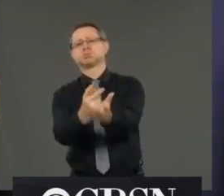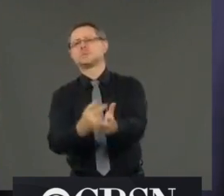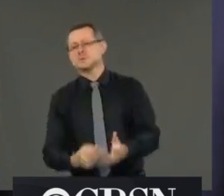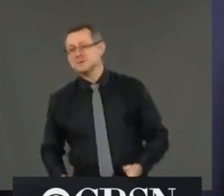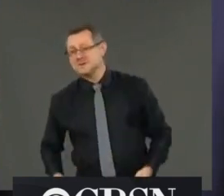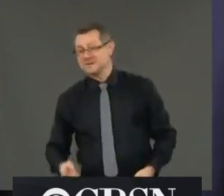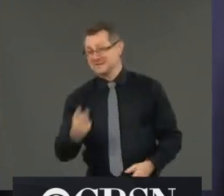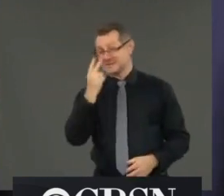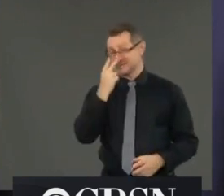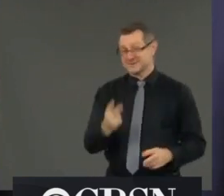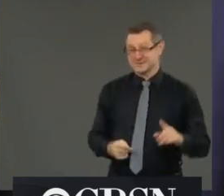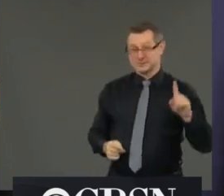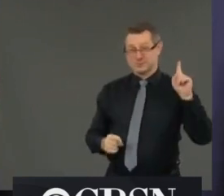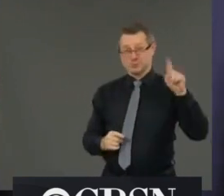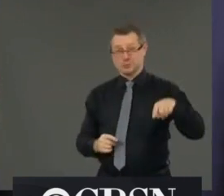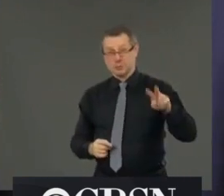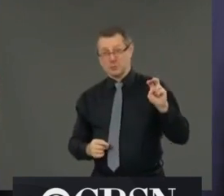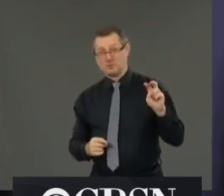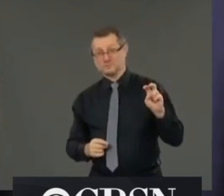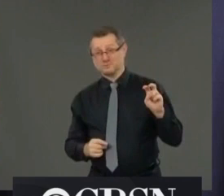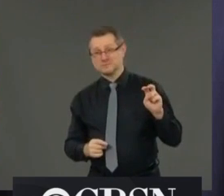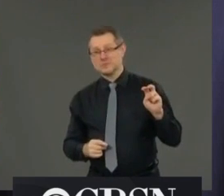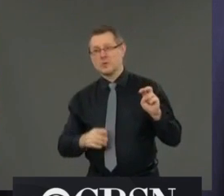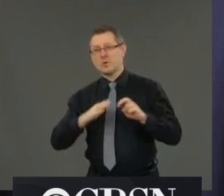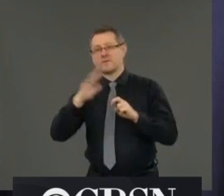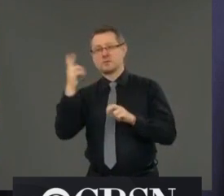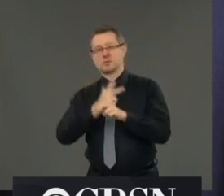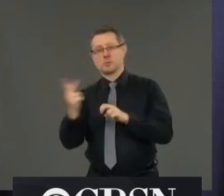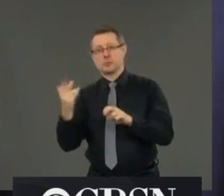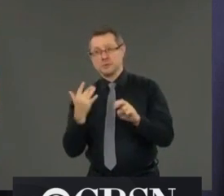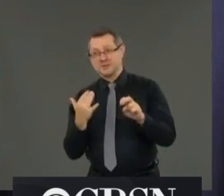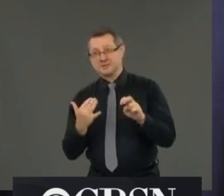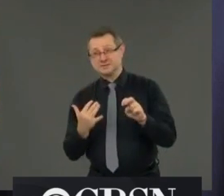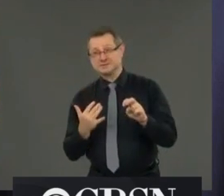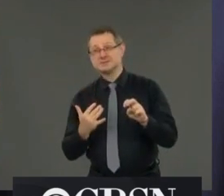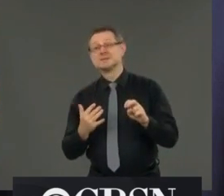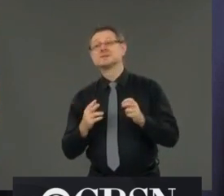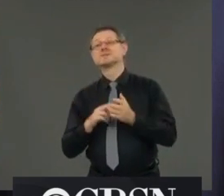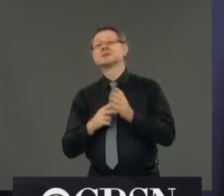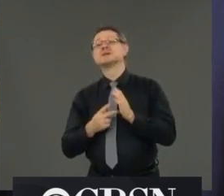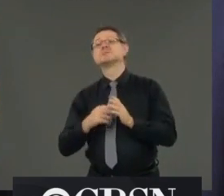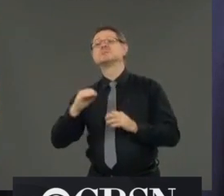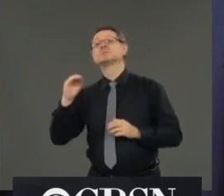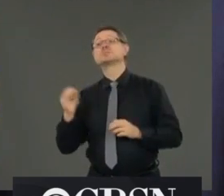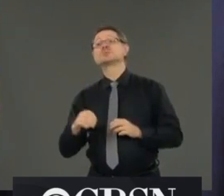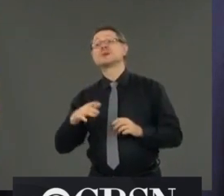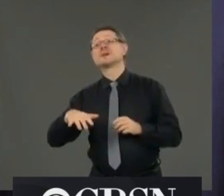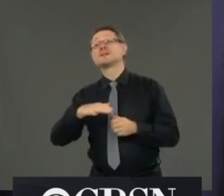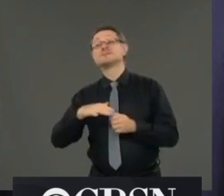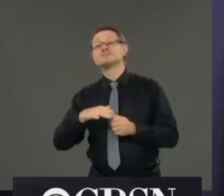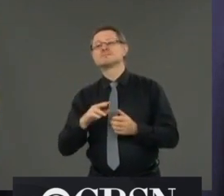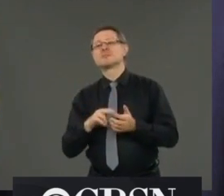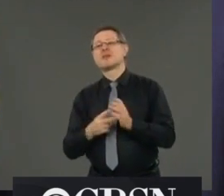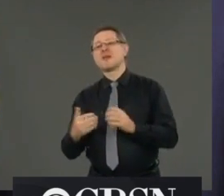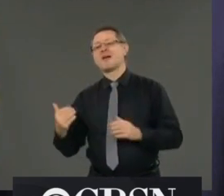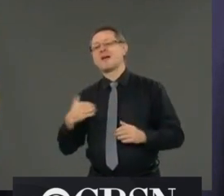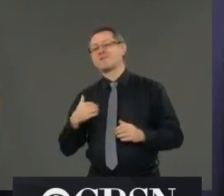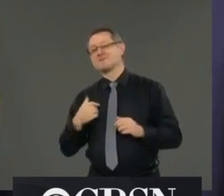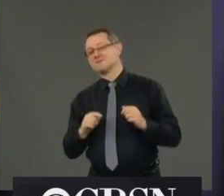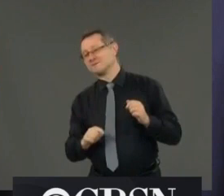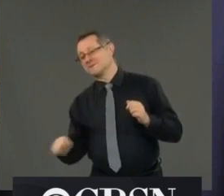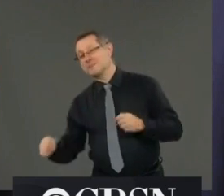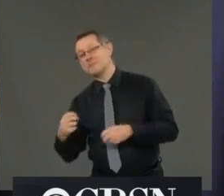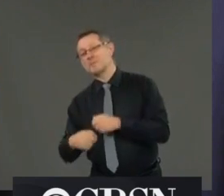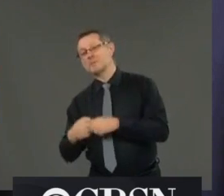1,200 over 3 weeks. And then what percent of those have issues that have to be worked